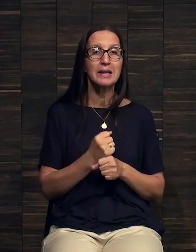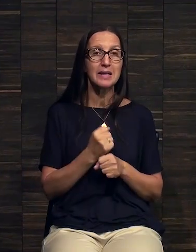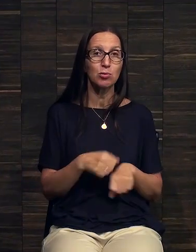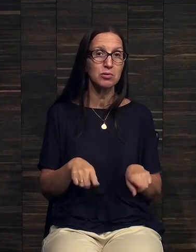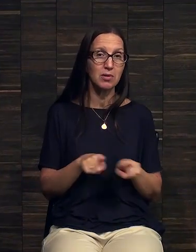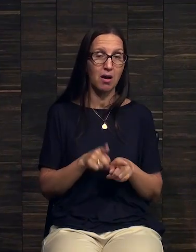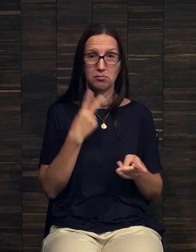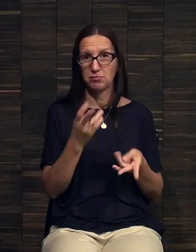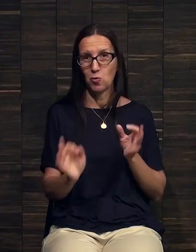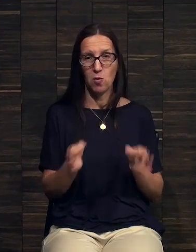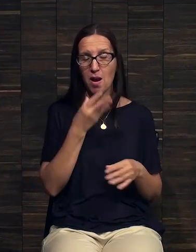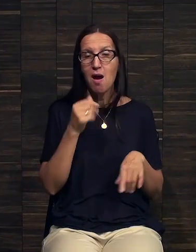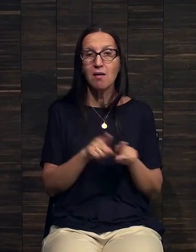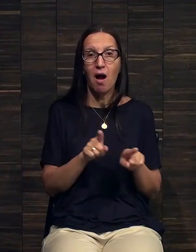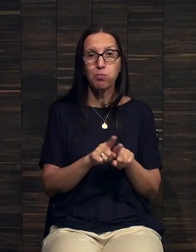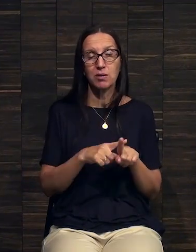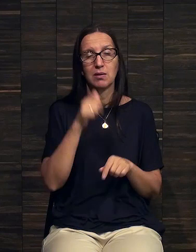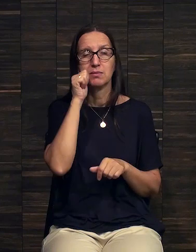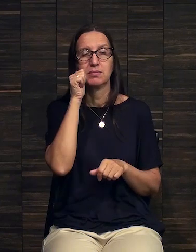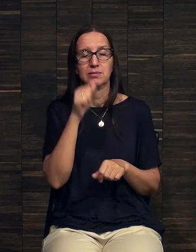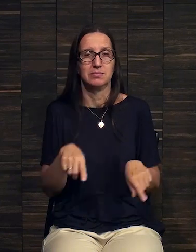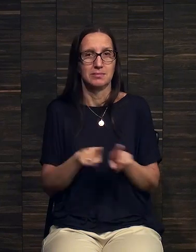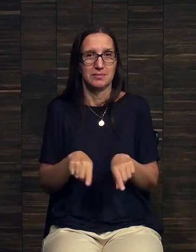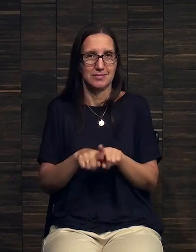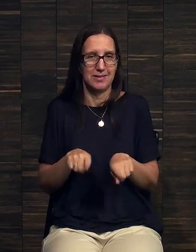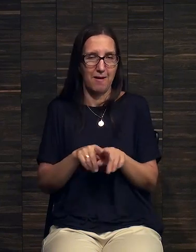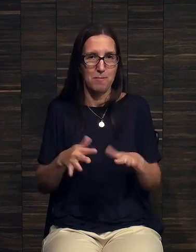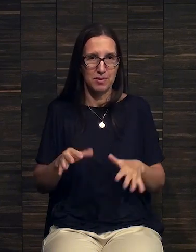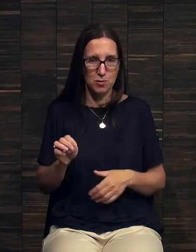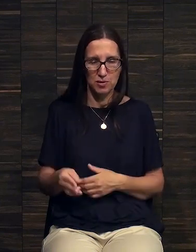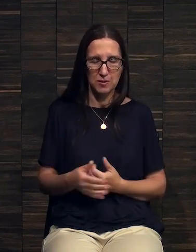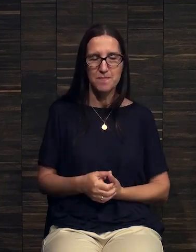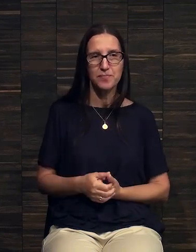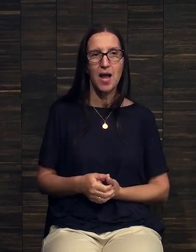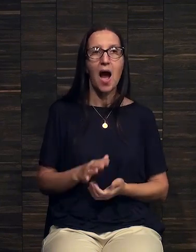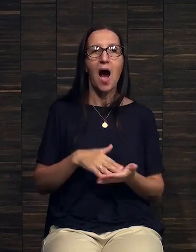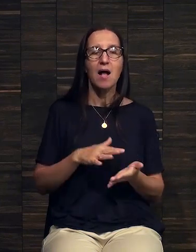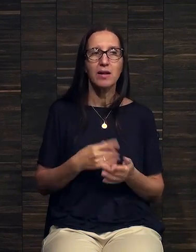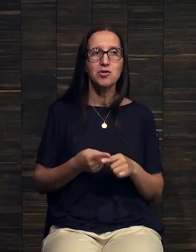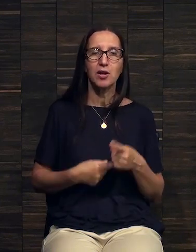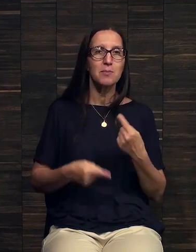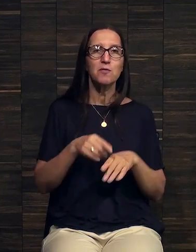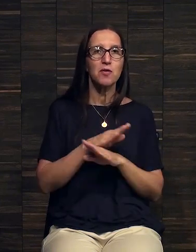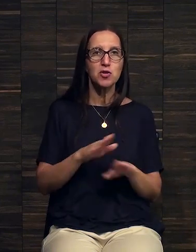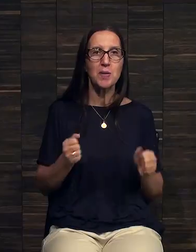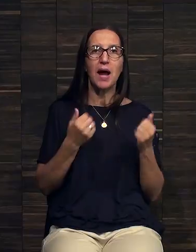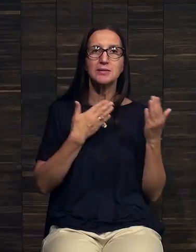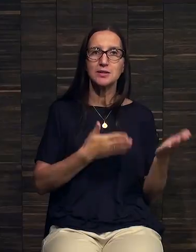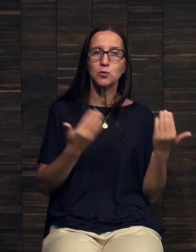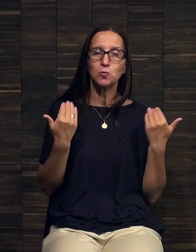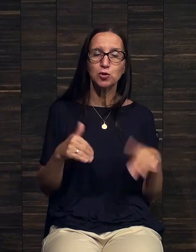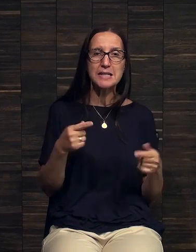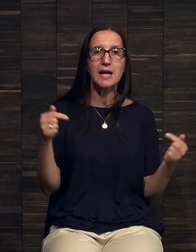what are the heroic deeds to do today. It happens like in everyday manner. And